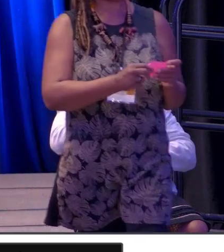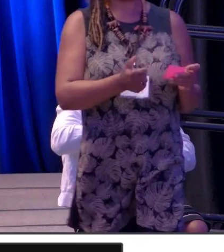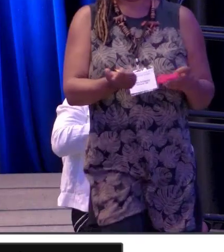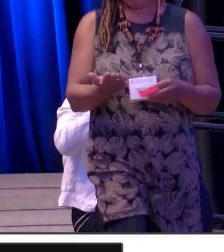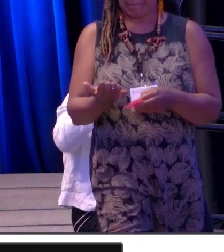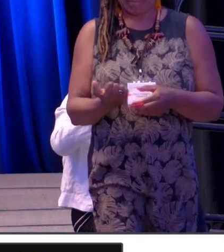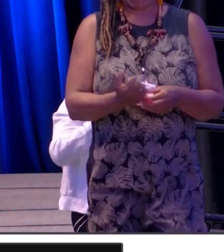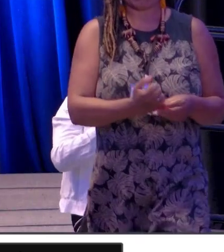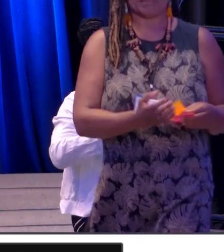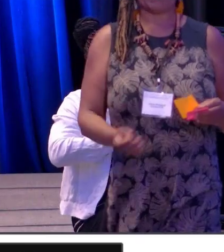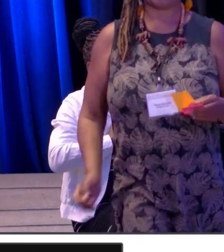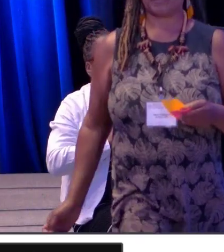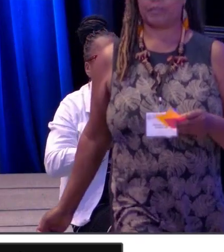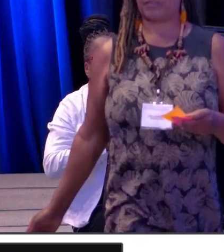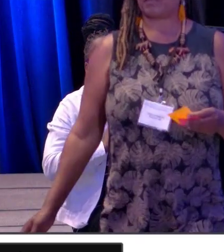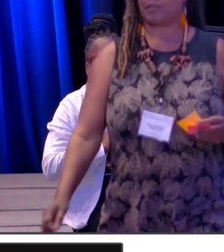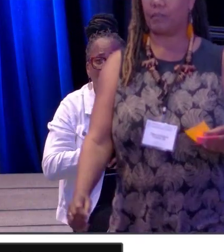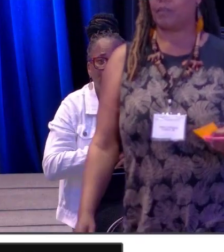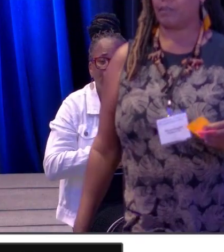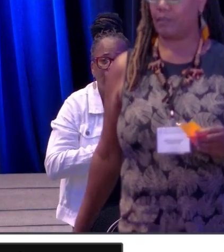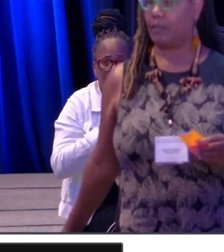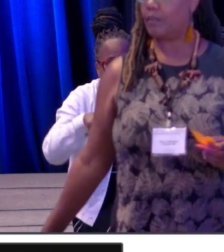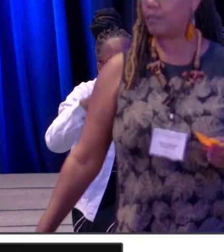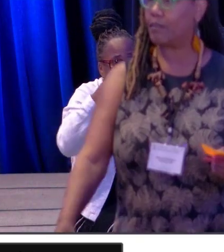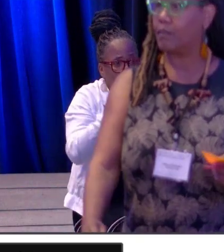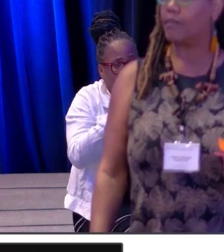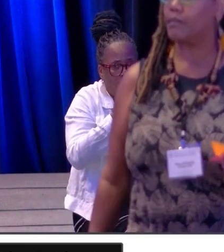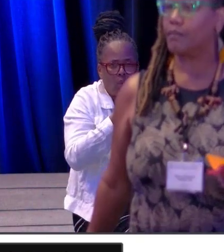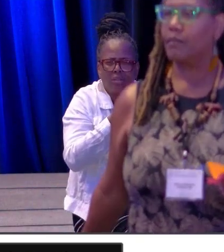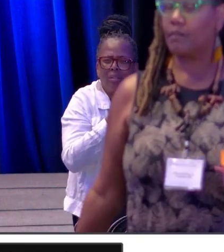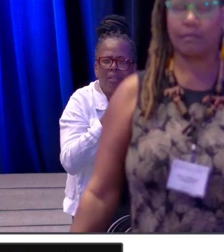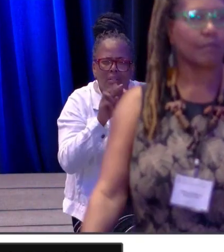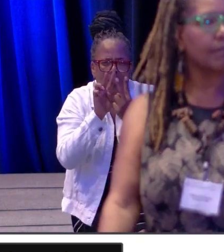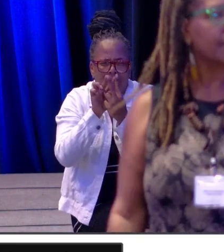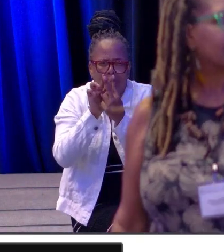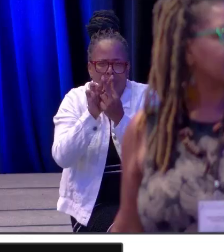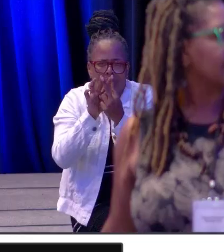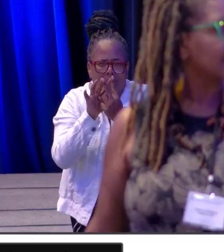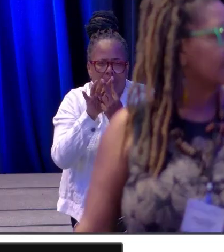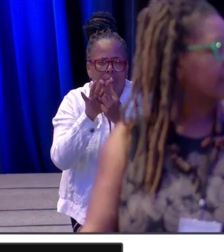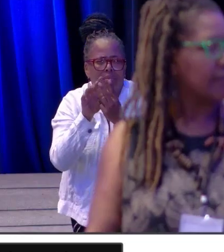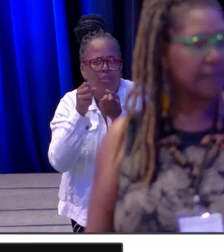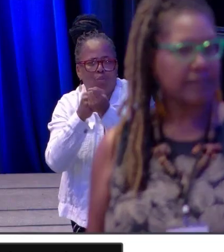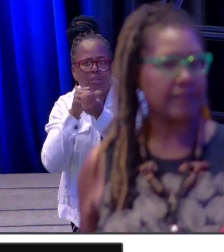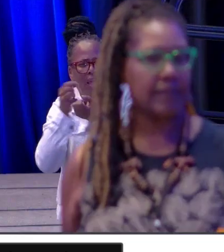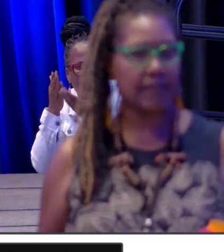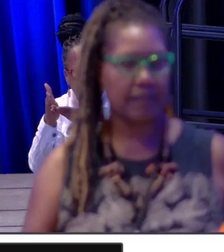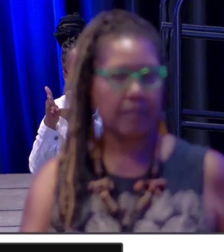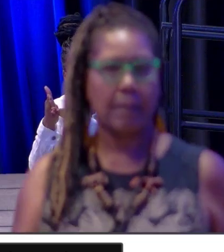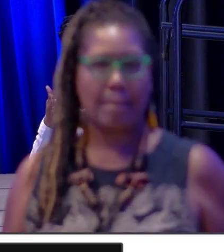or what supports that are not being met when you're there?